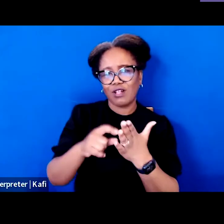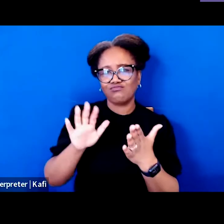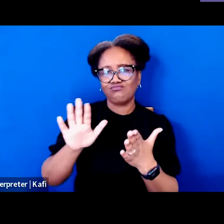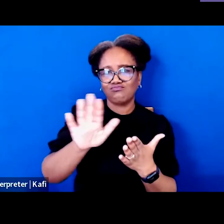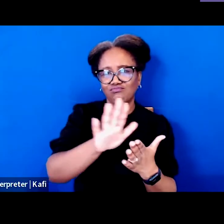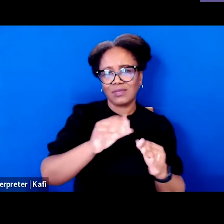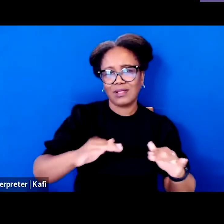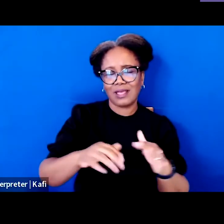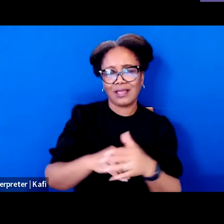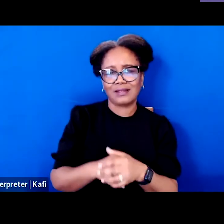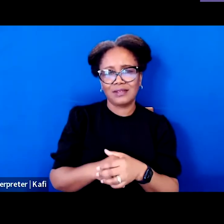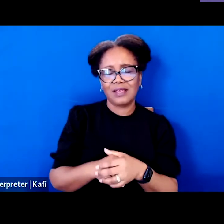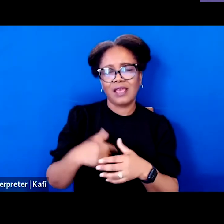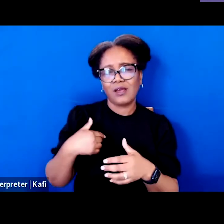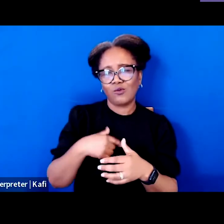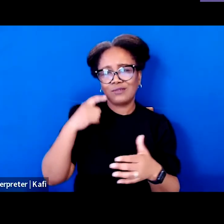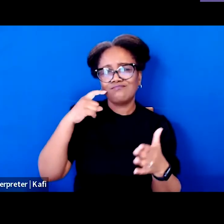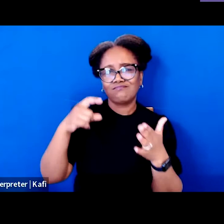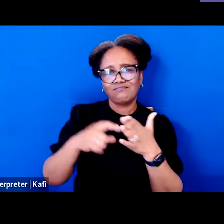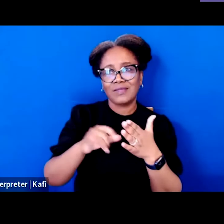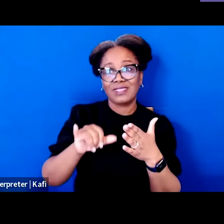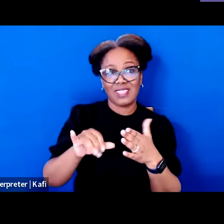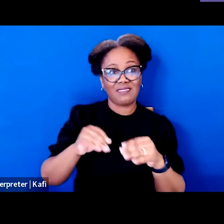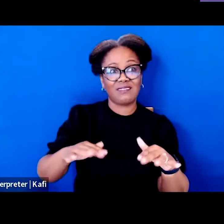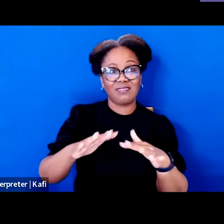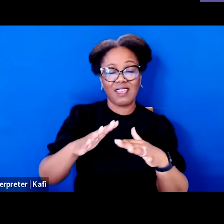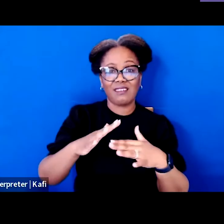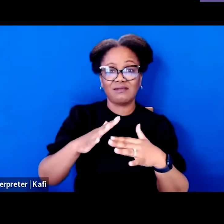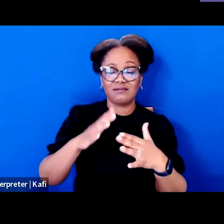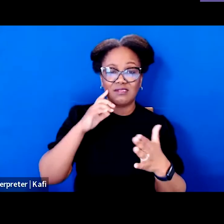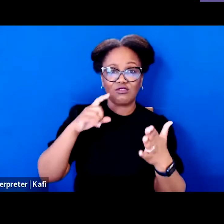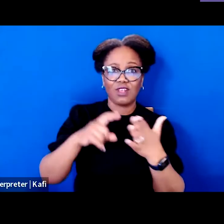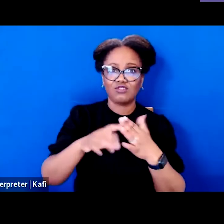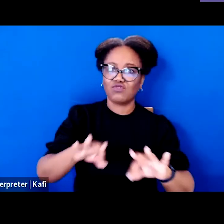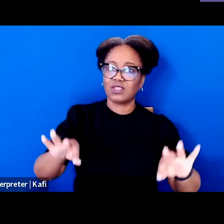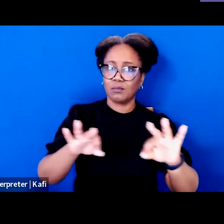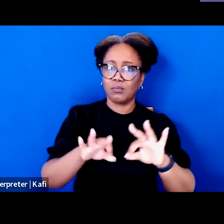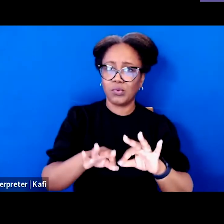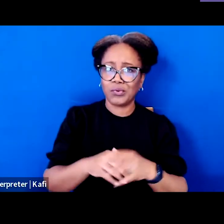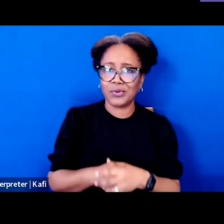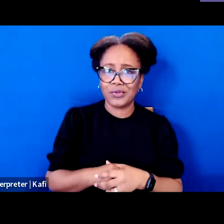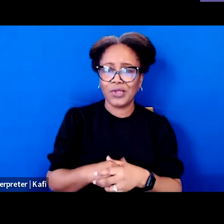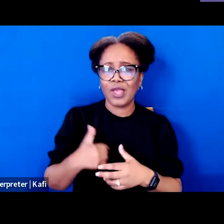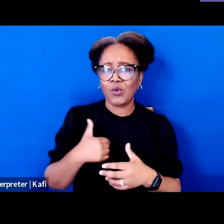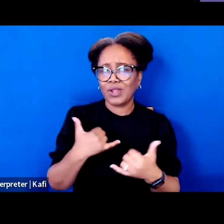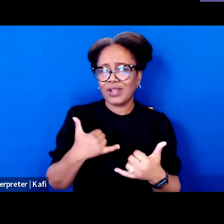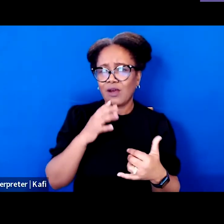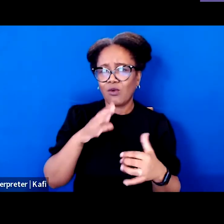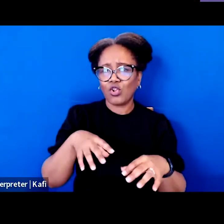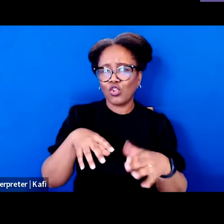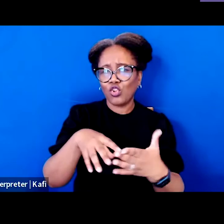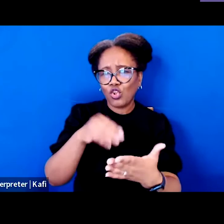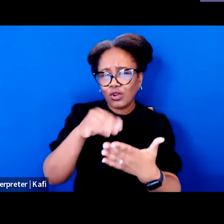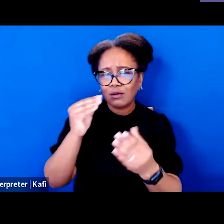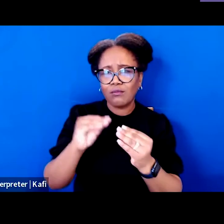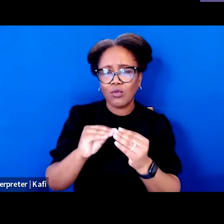It's something that we find very important. And as we are continuing to learn more about how to be better allies to